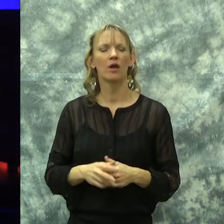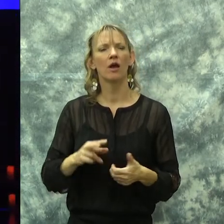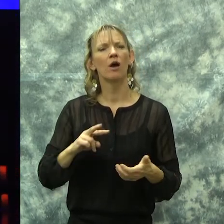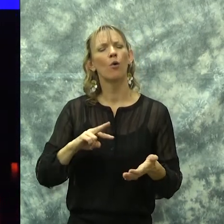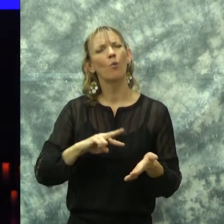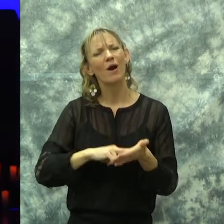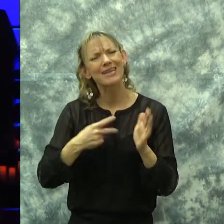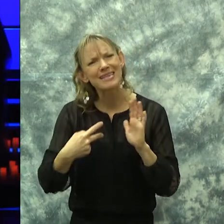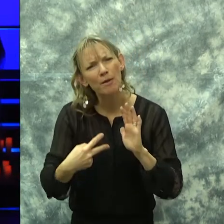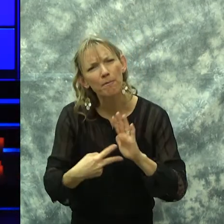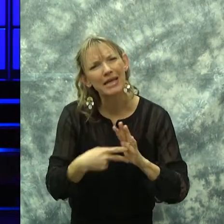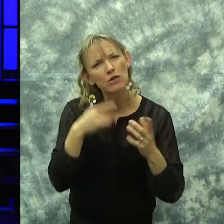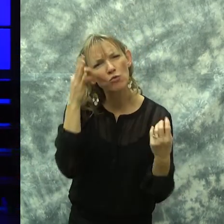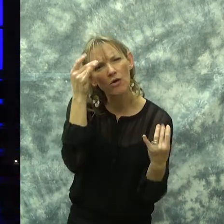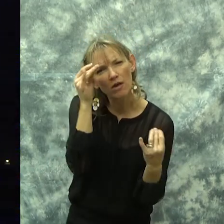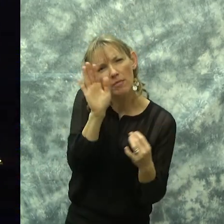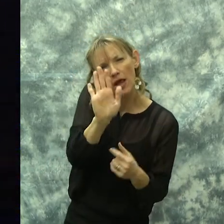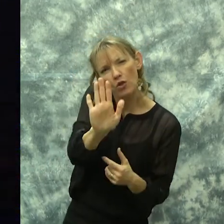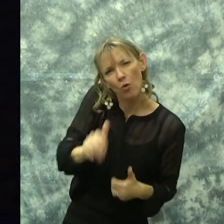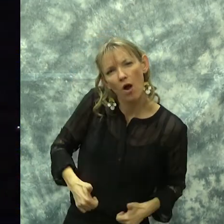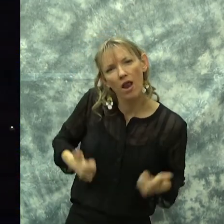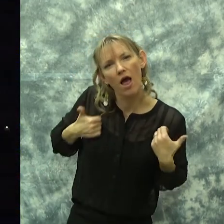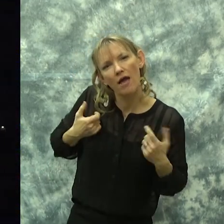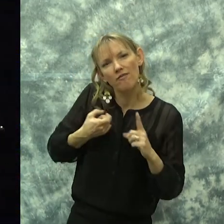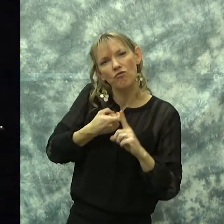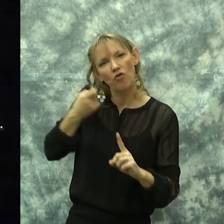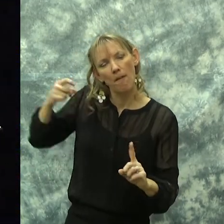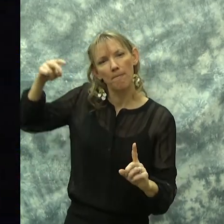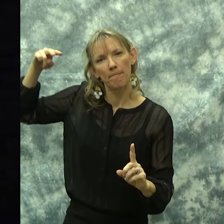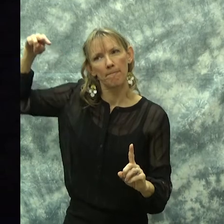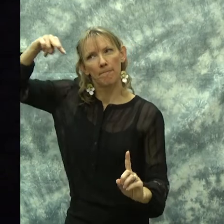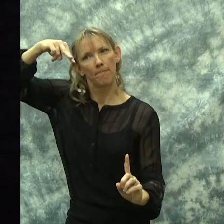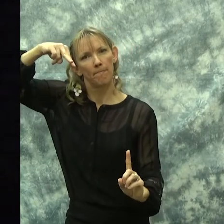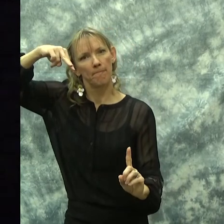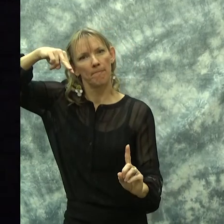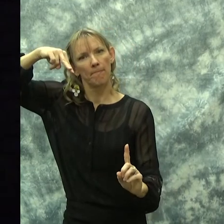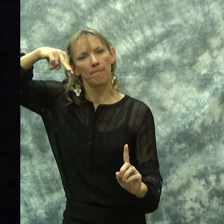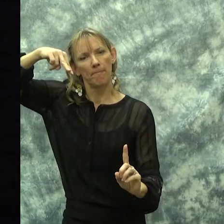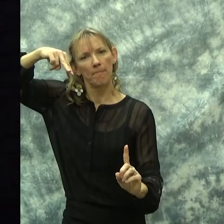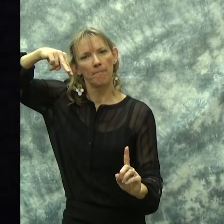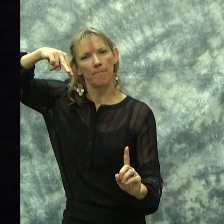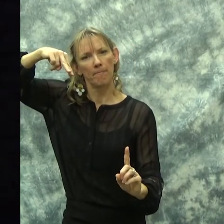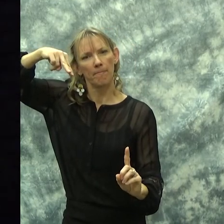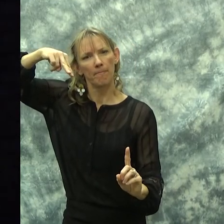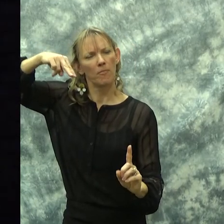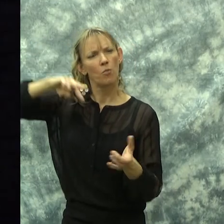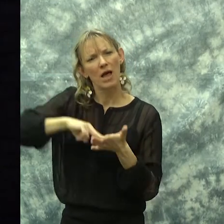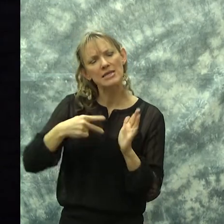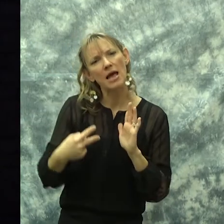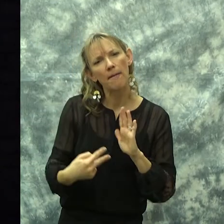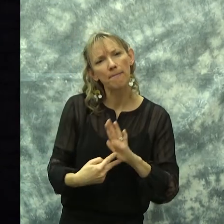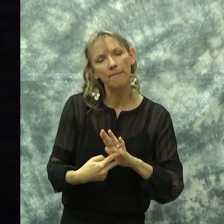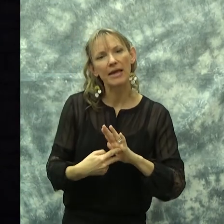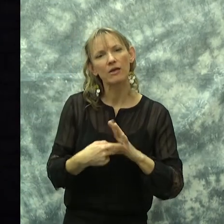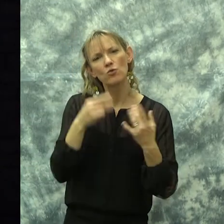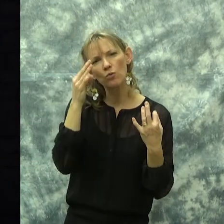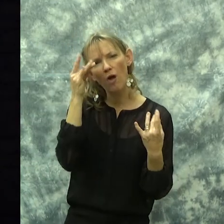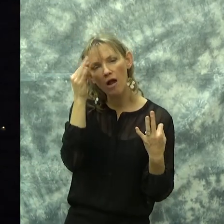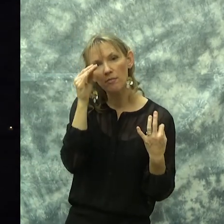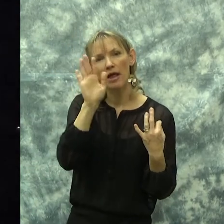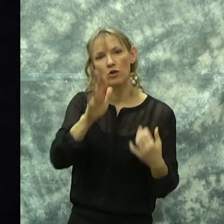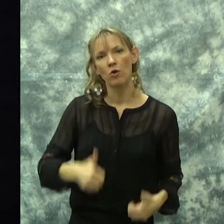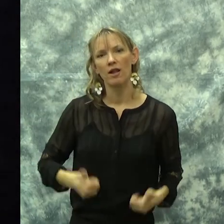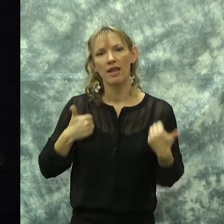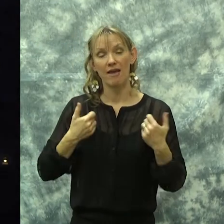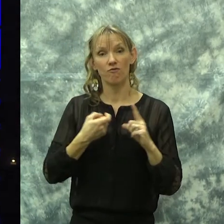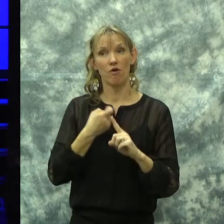to contemplate your life from the highest point of view? What does it mean to contemplate your